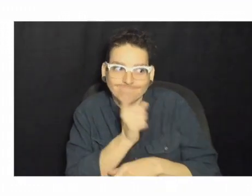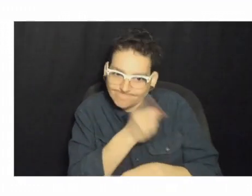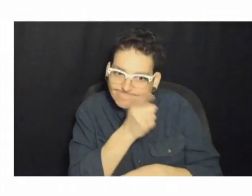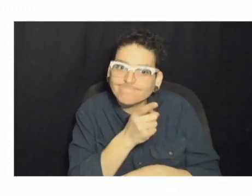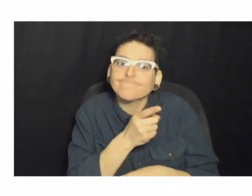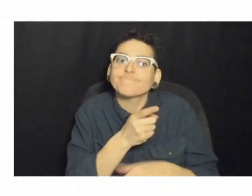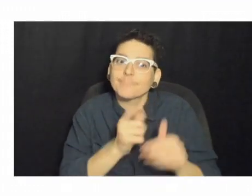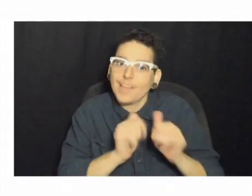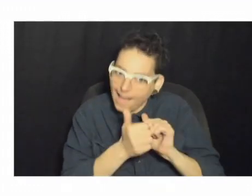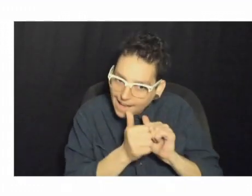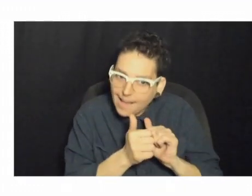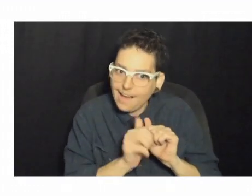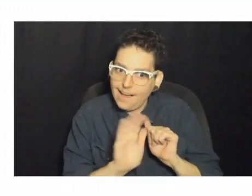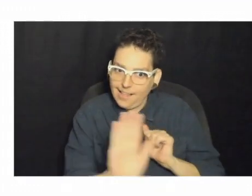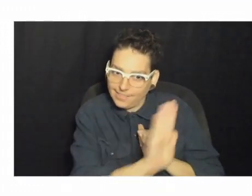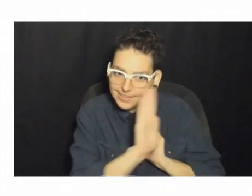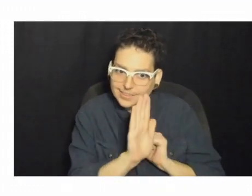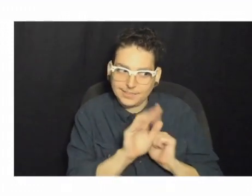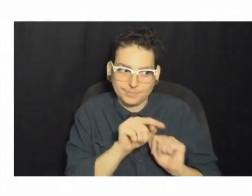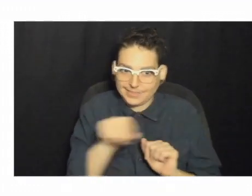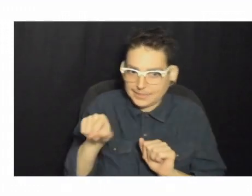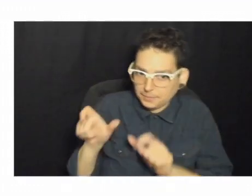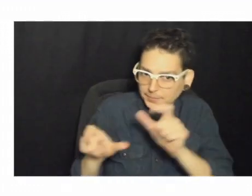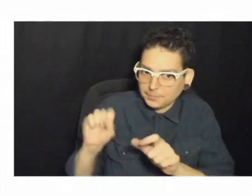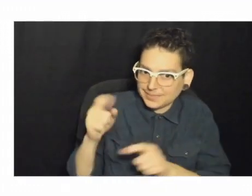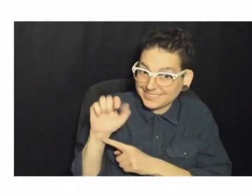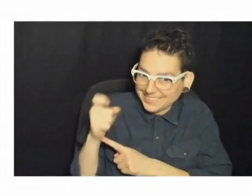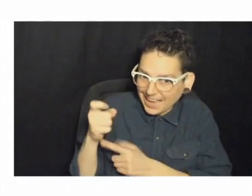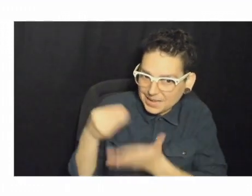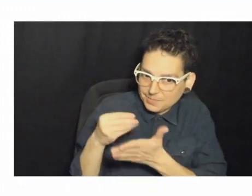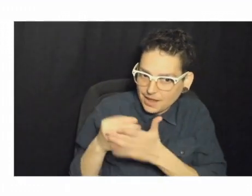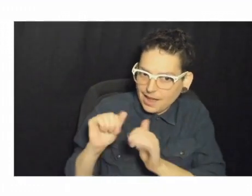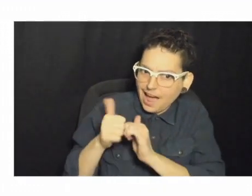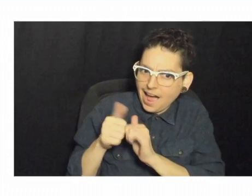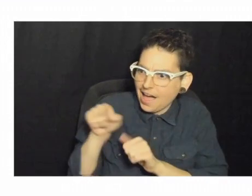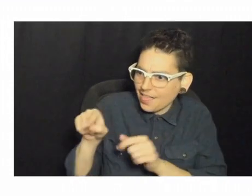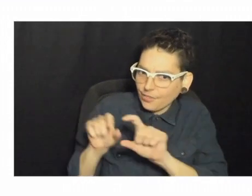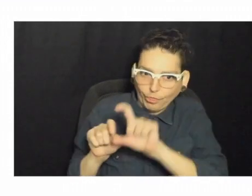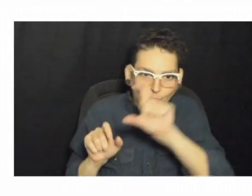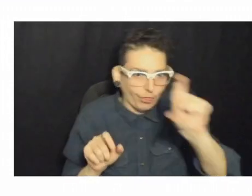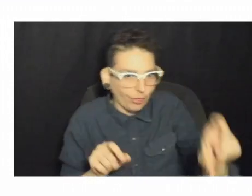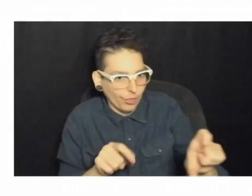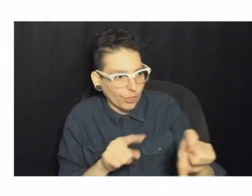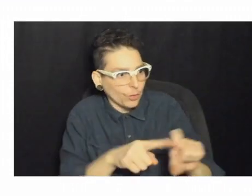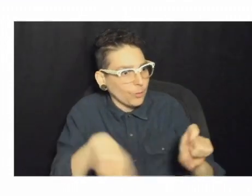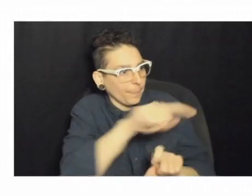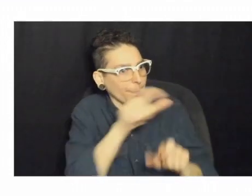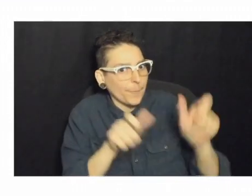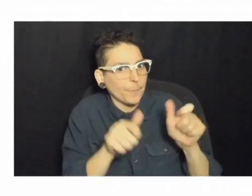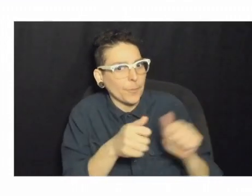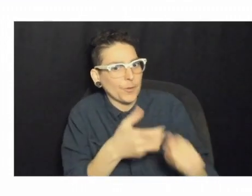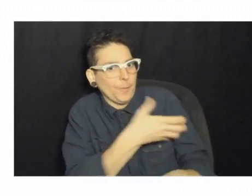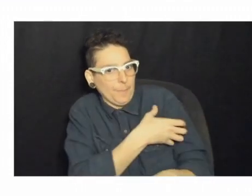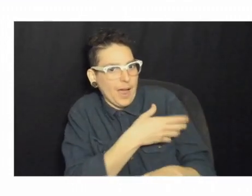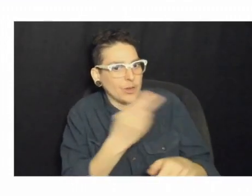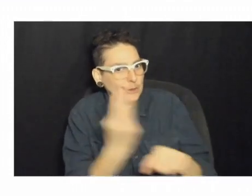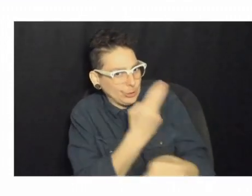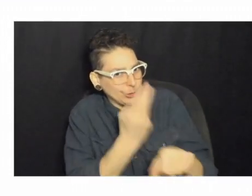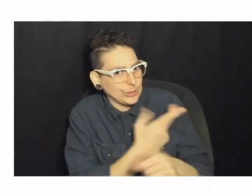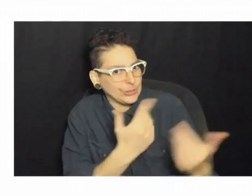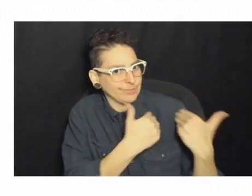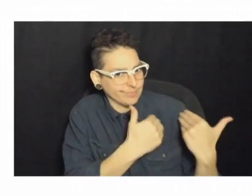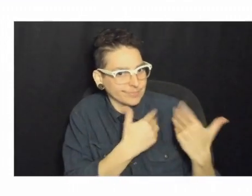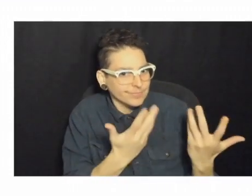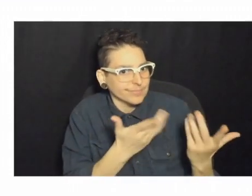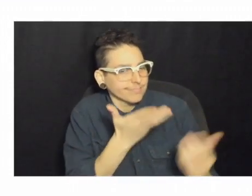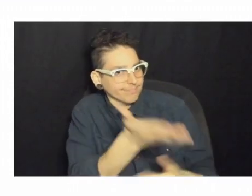is protected, is a role for the public. Thanks, Monica. So Marion Jones, who was on one of